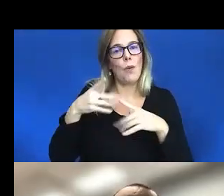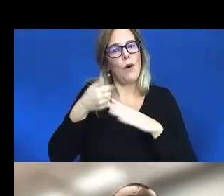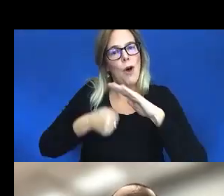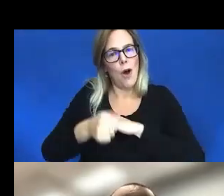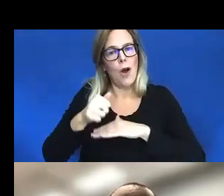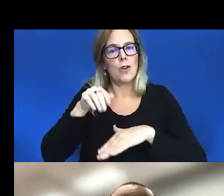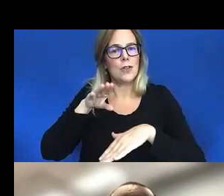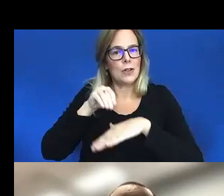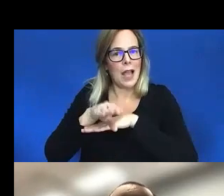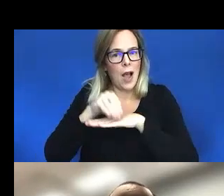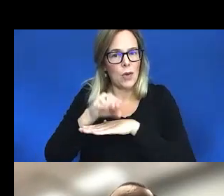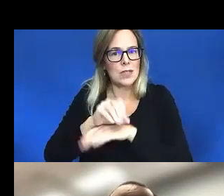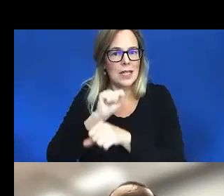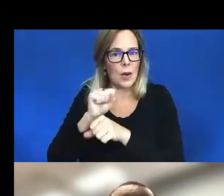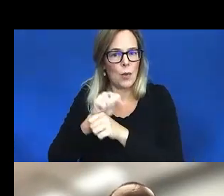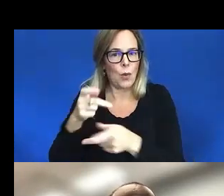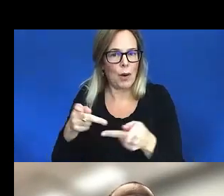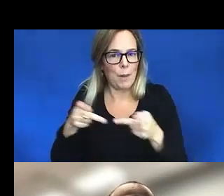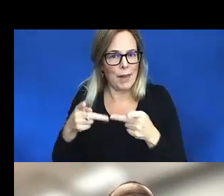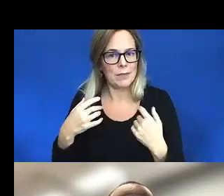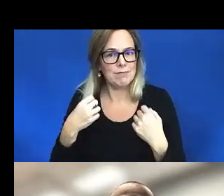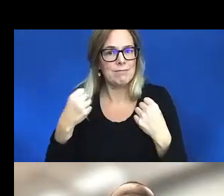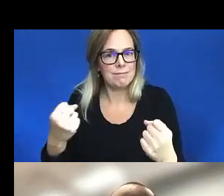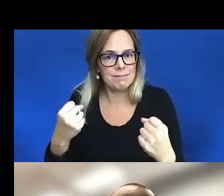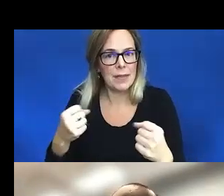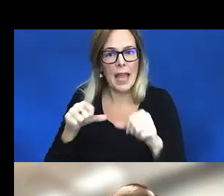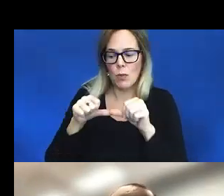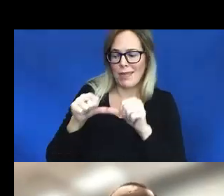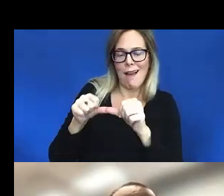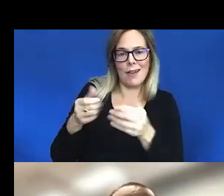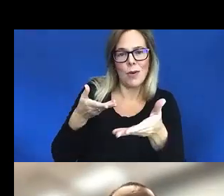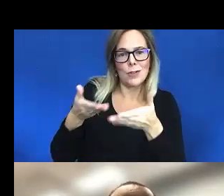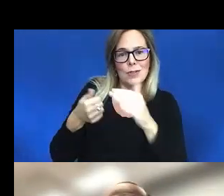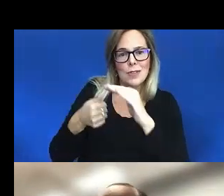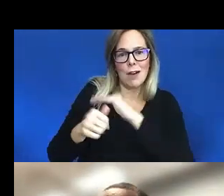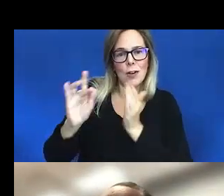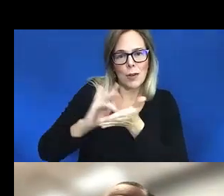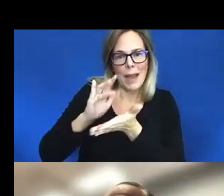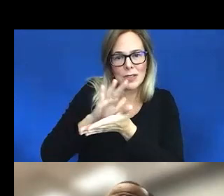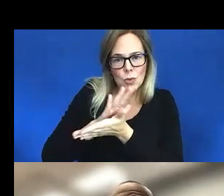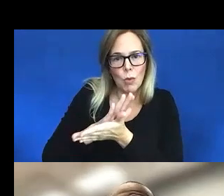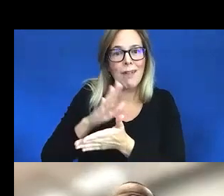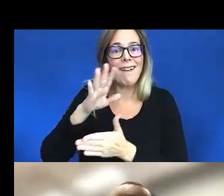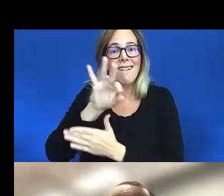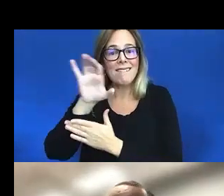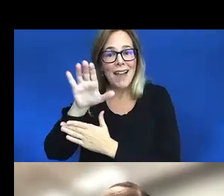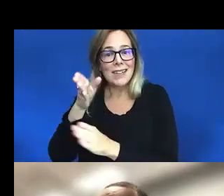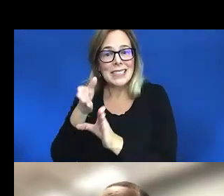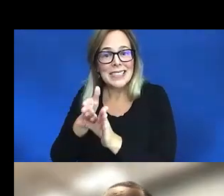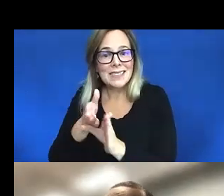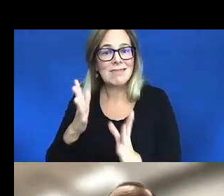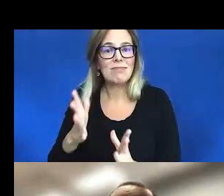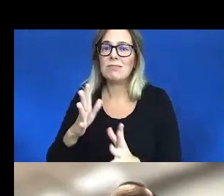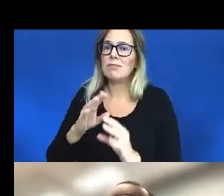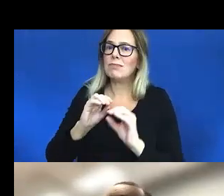ongoing psychiatric services through the med school managed by faculty psychiatrists that are also now at no cost to